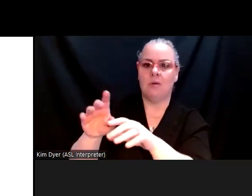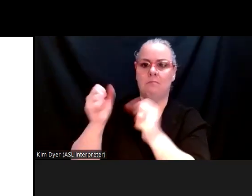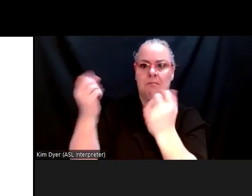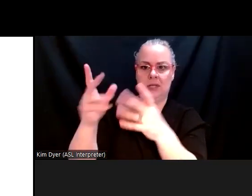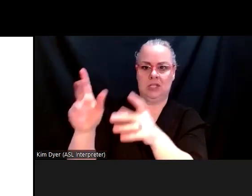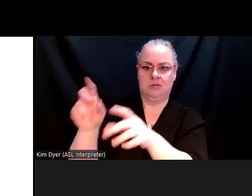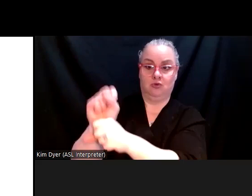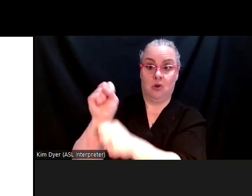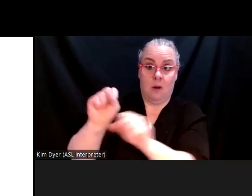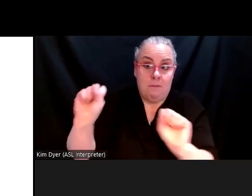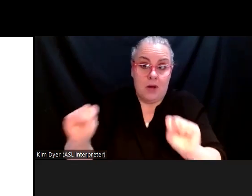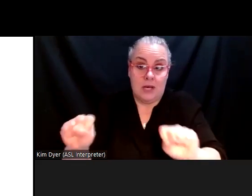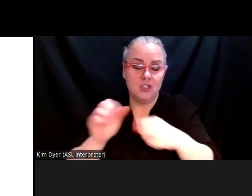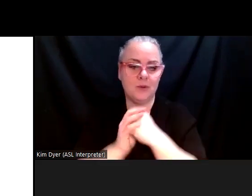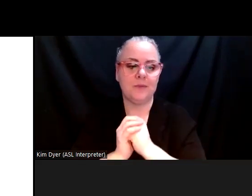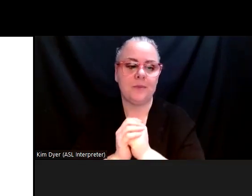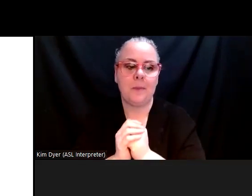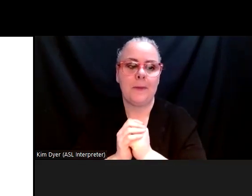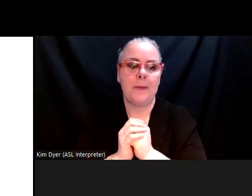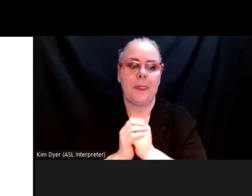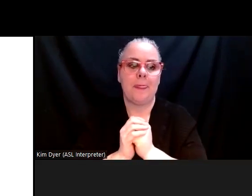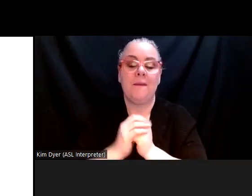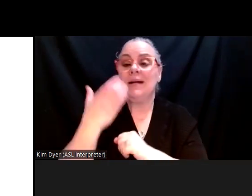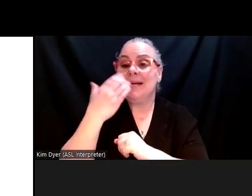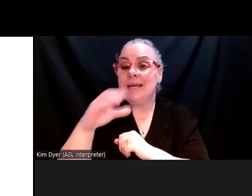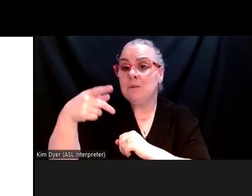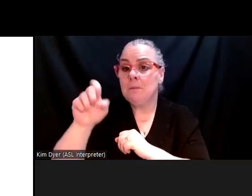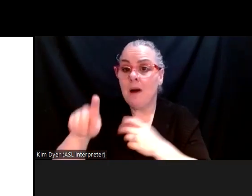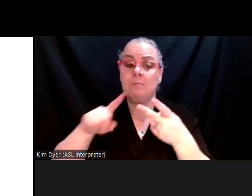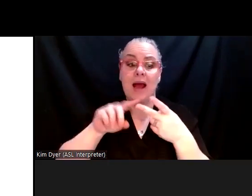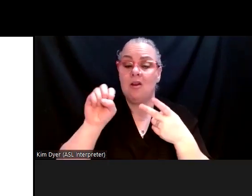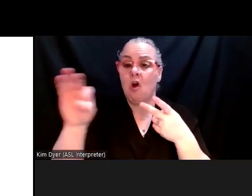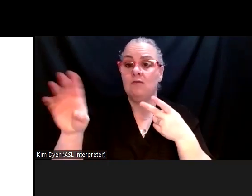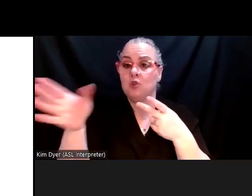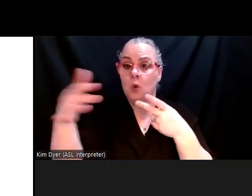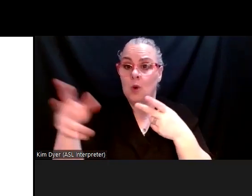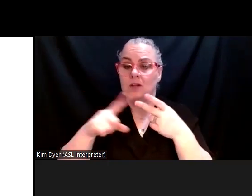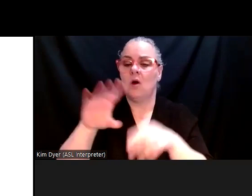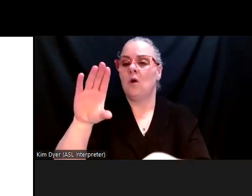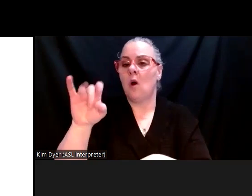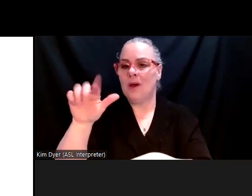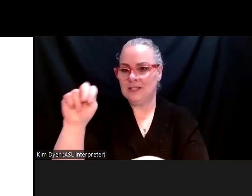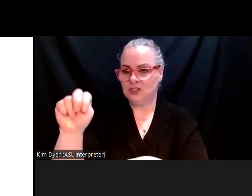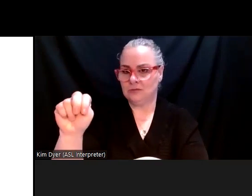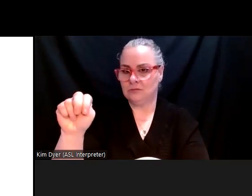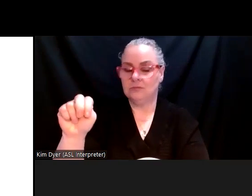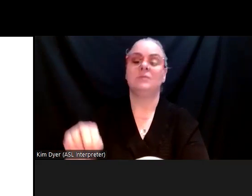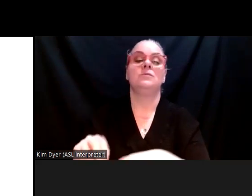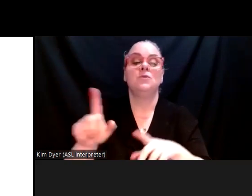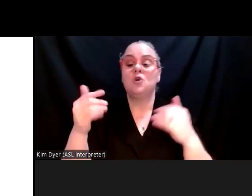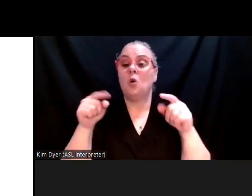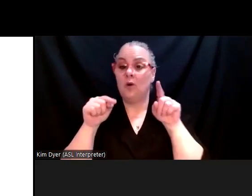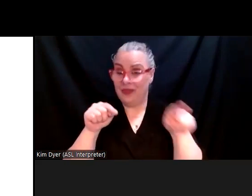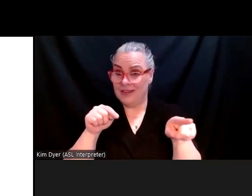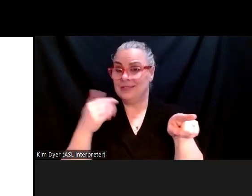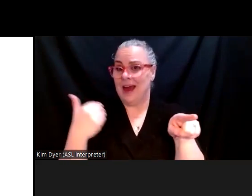the heat pumps and the offshore wind applications are coalition applications. So for offshore wind, we are working